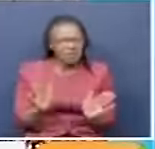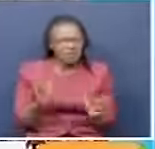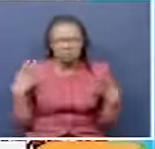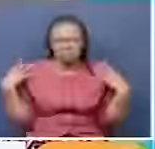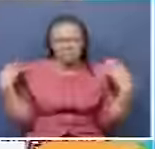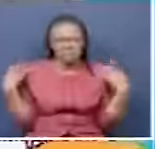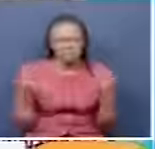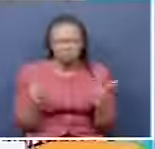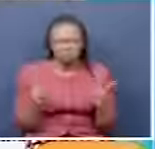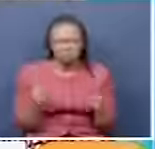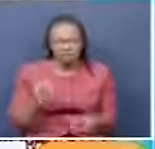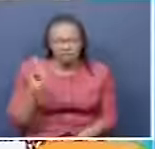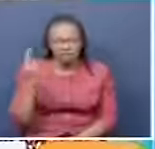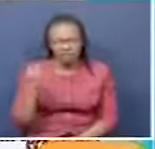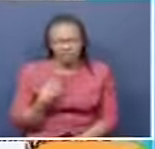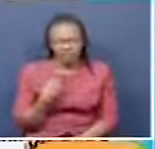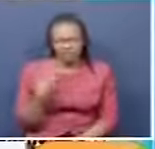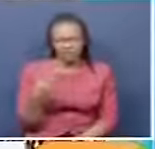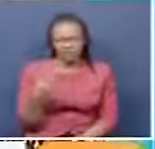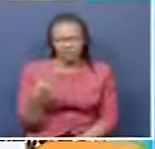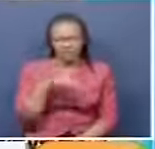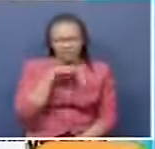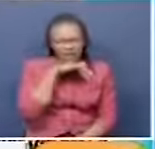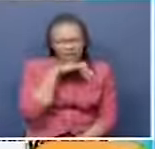and foremost, I do not see Raila Odinga